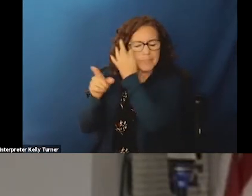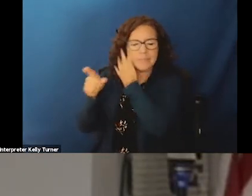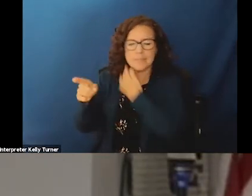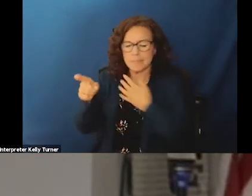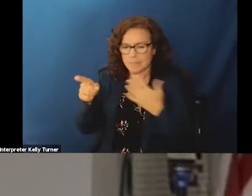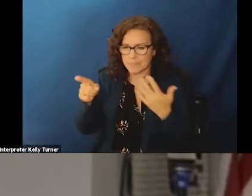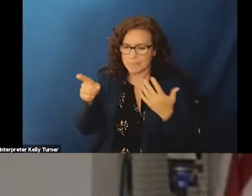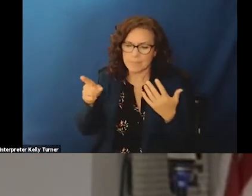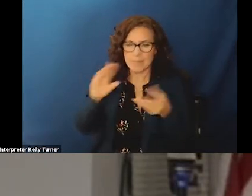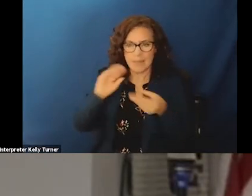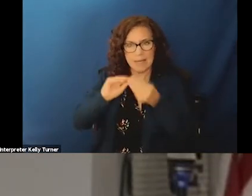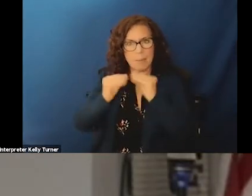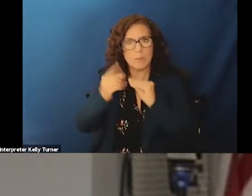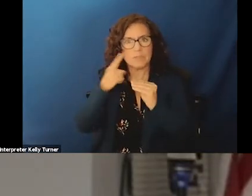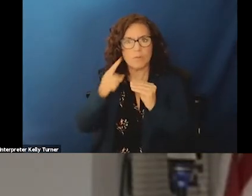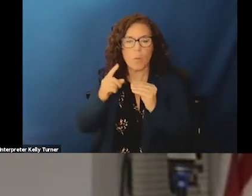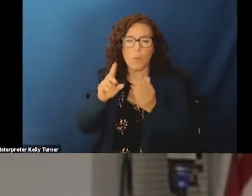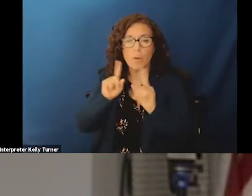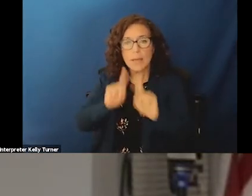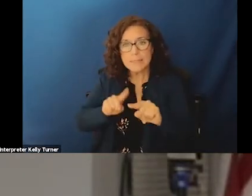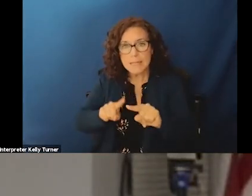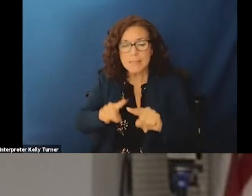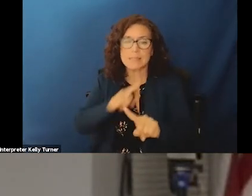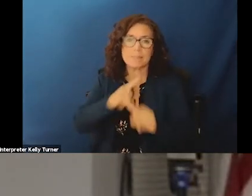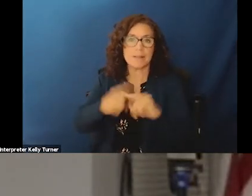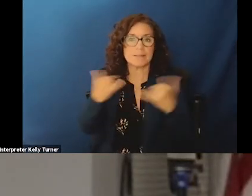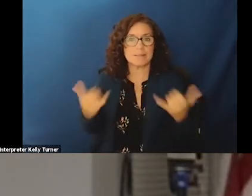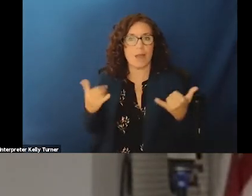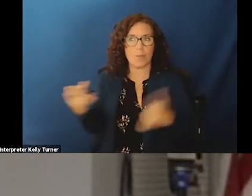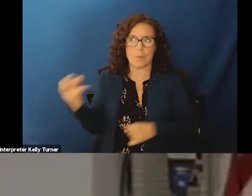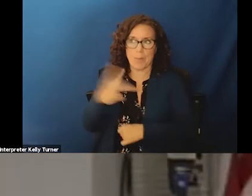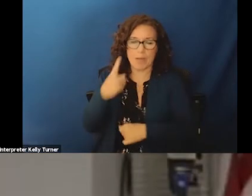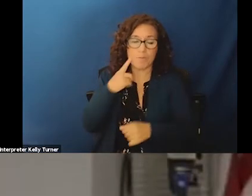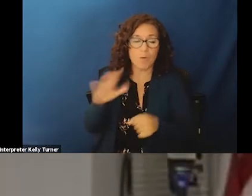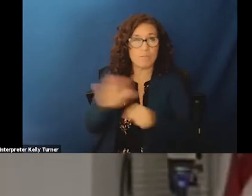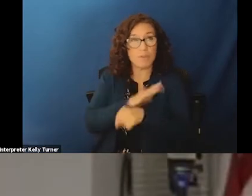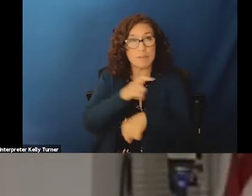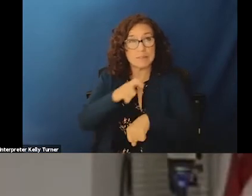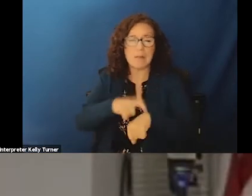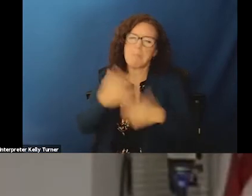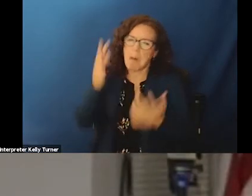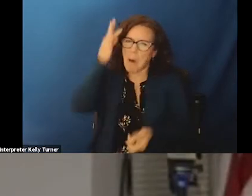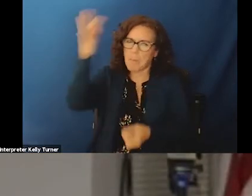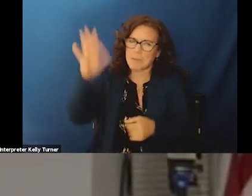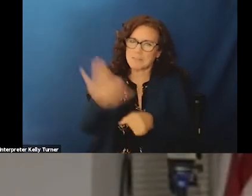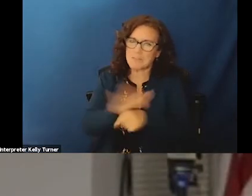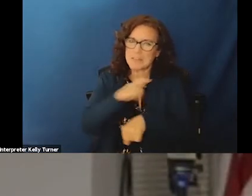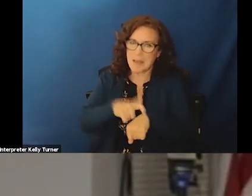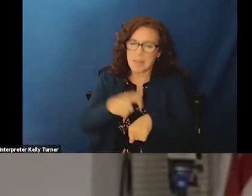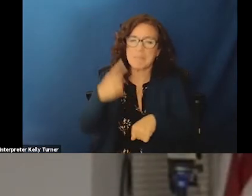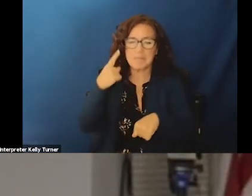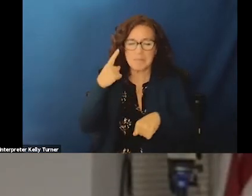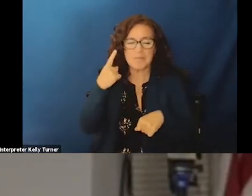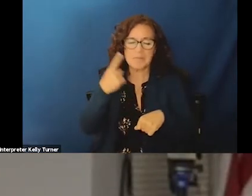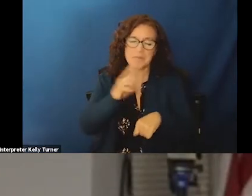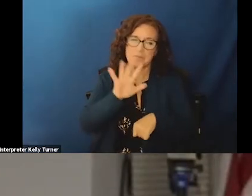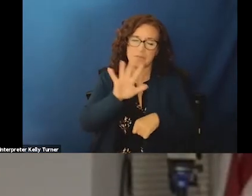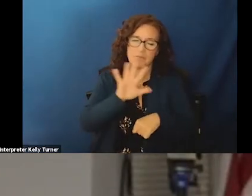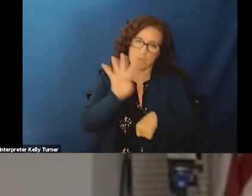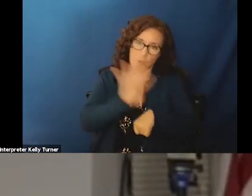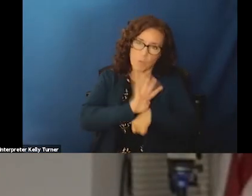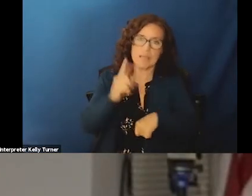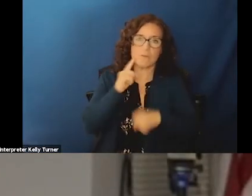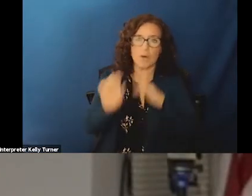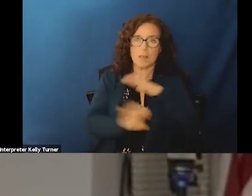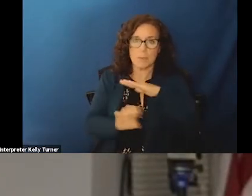back nearly full-time for elementary and 4 days a week for secondary. I